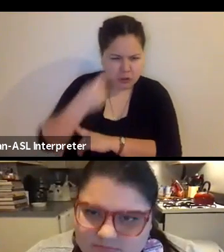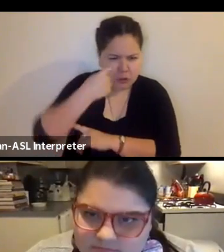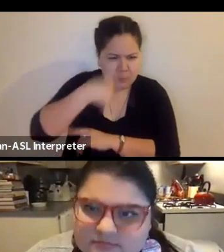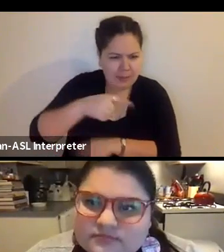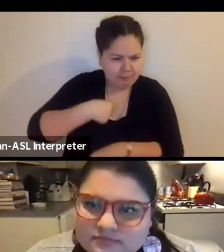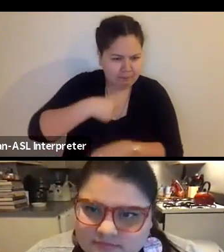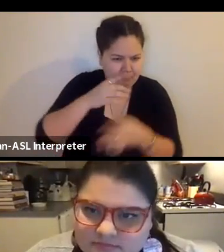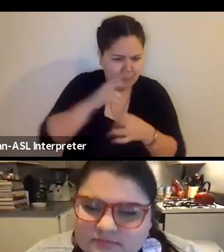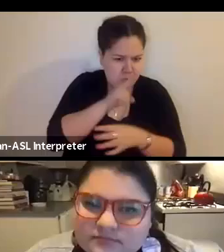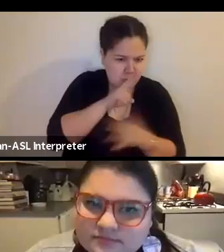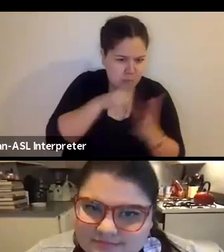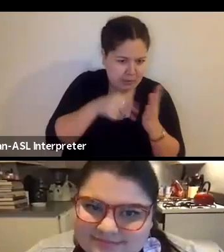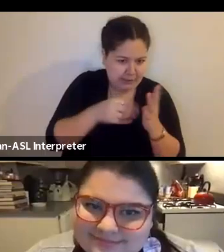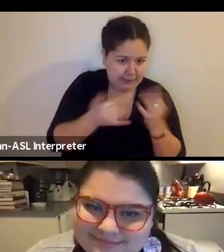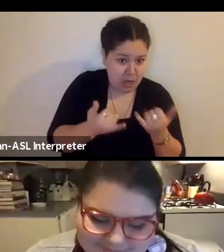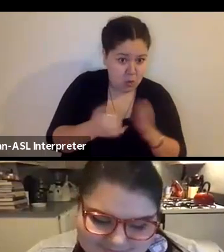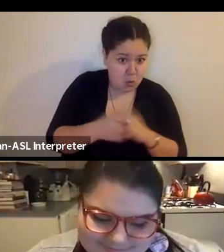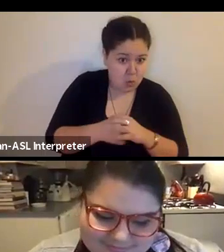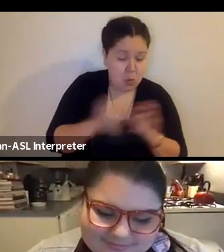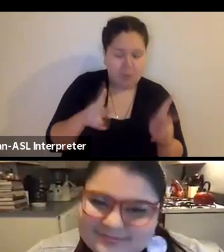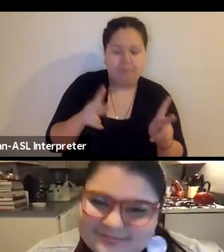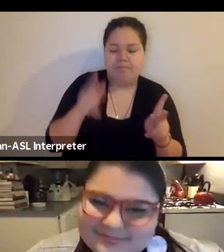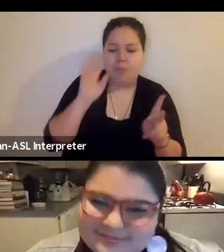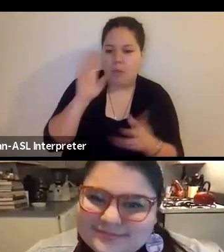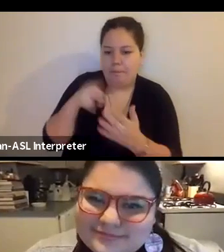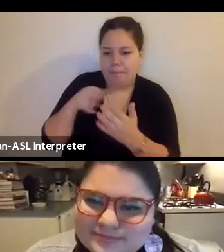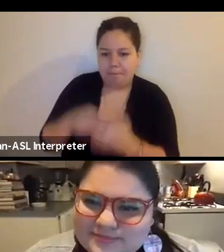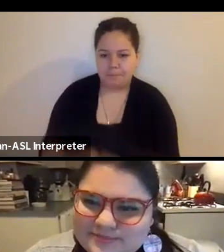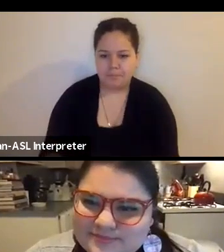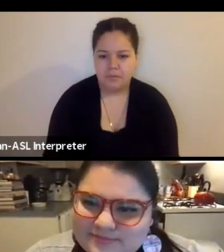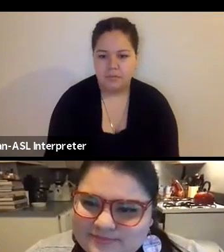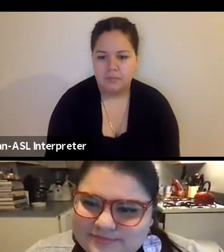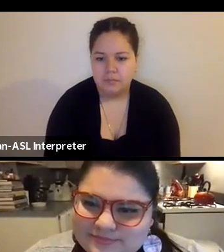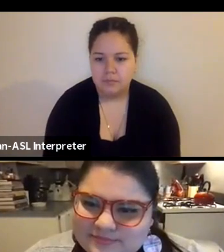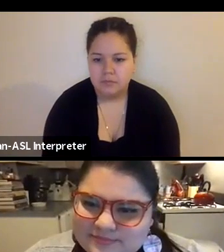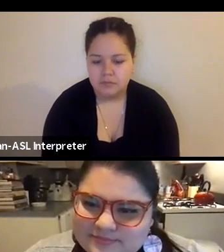that question? All right, thank you so much. So I'm just going to the question, boopity boop.